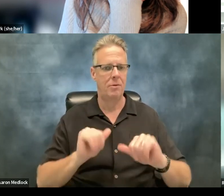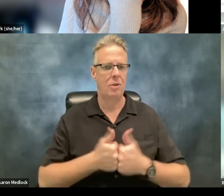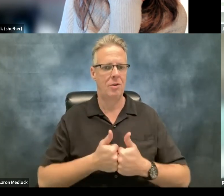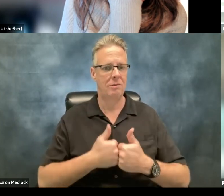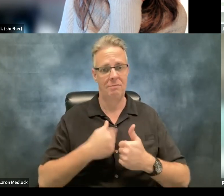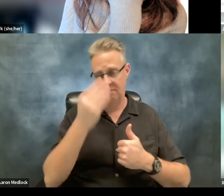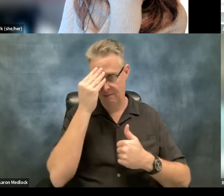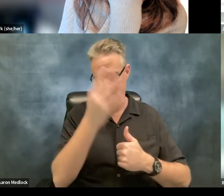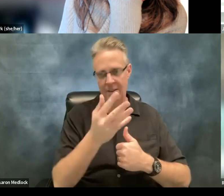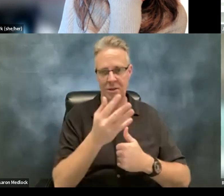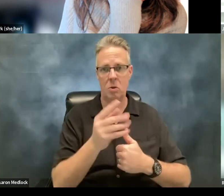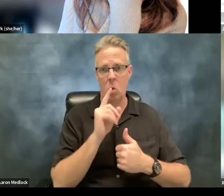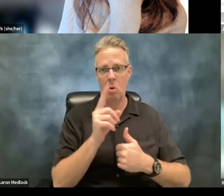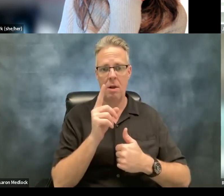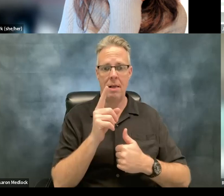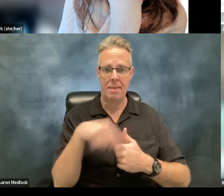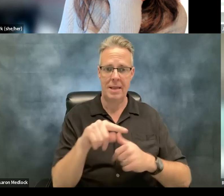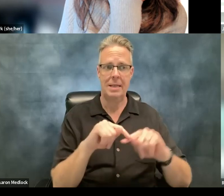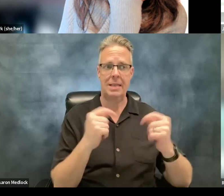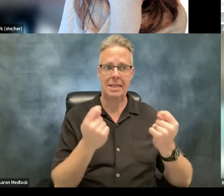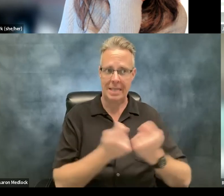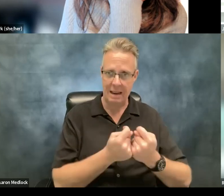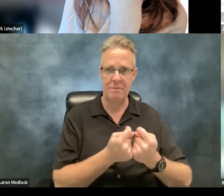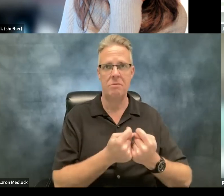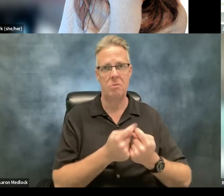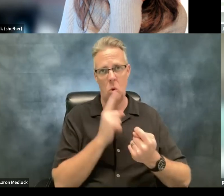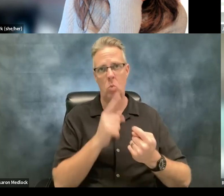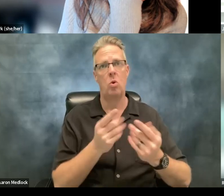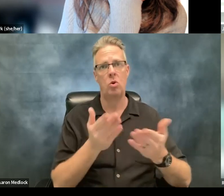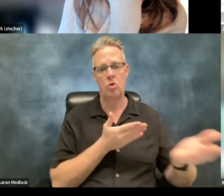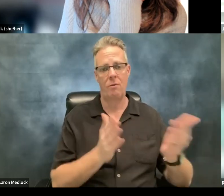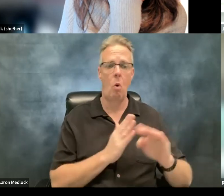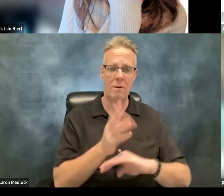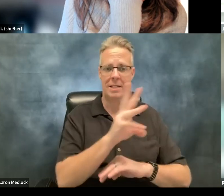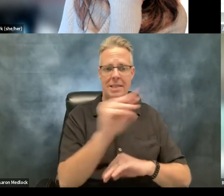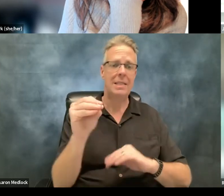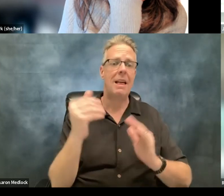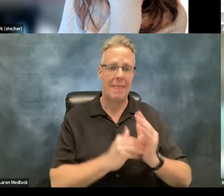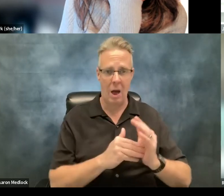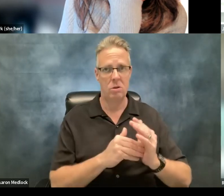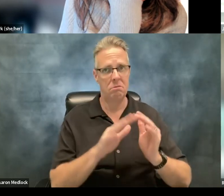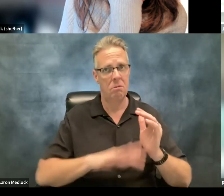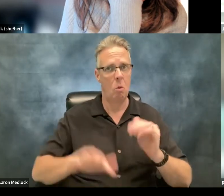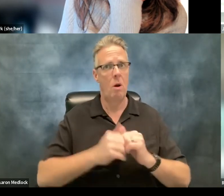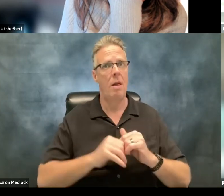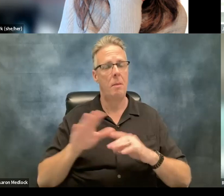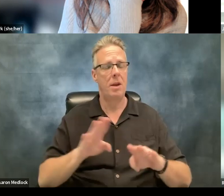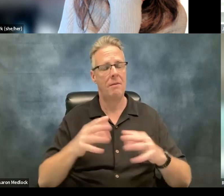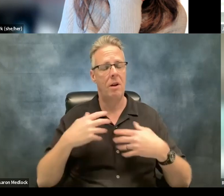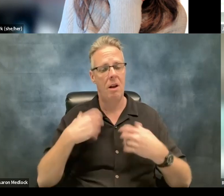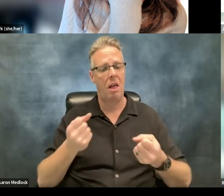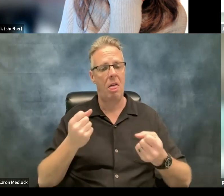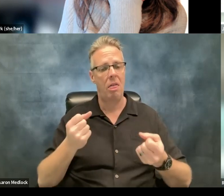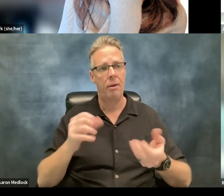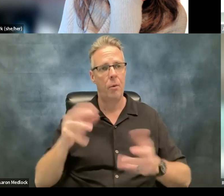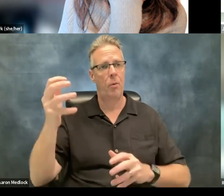say that collectively these teams conservatively have served over 60,000 people with behavioral health crisis